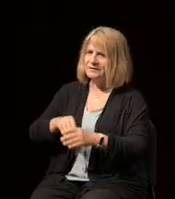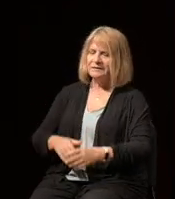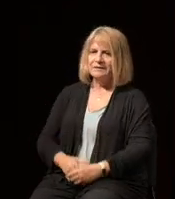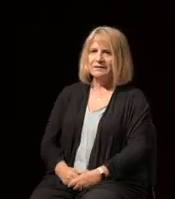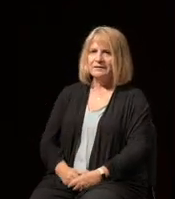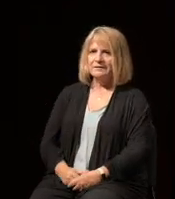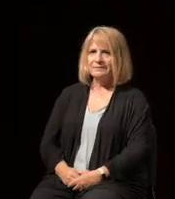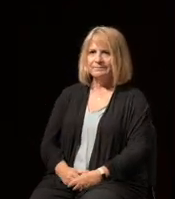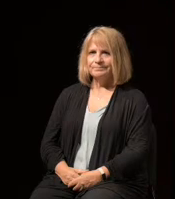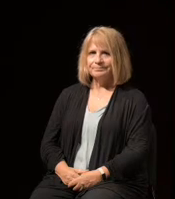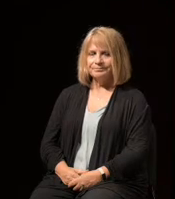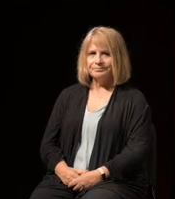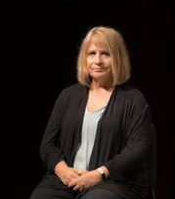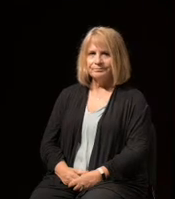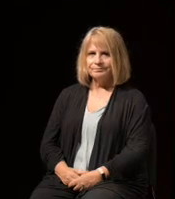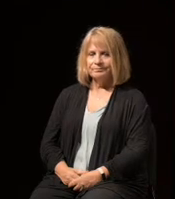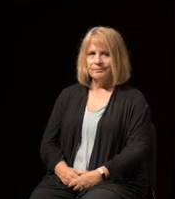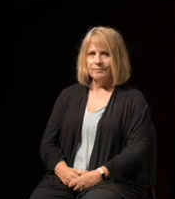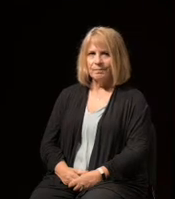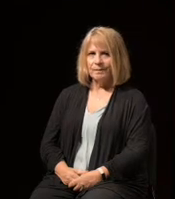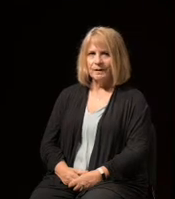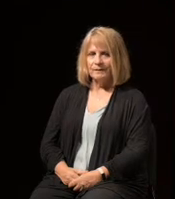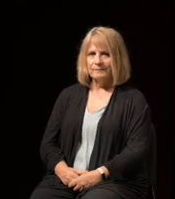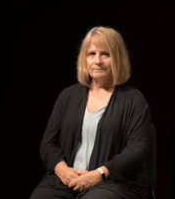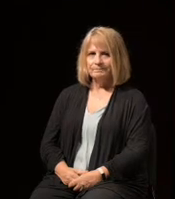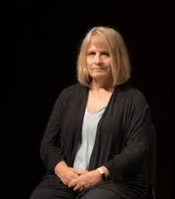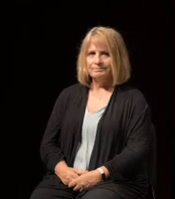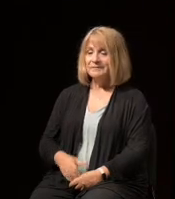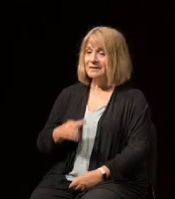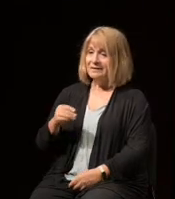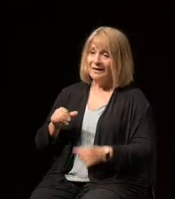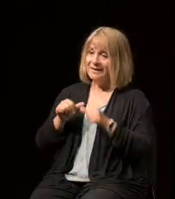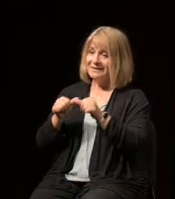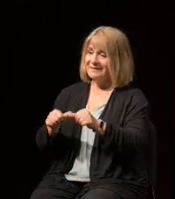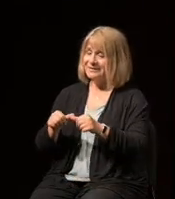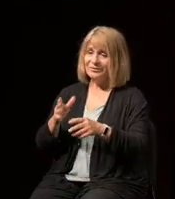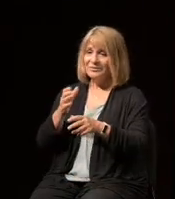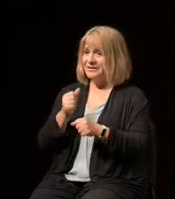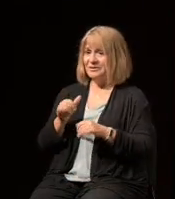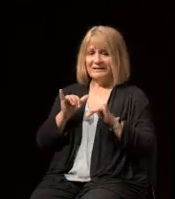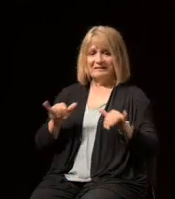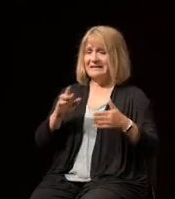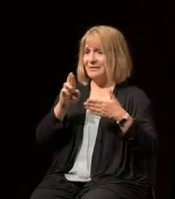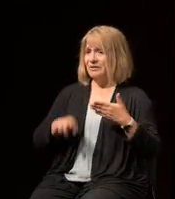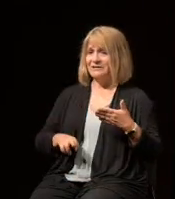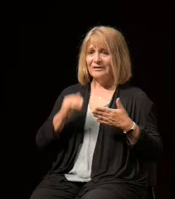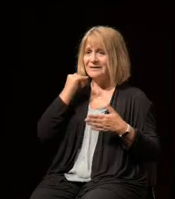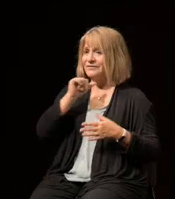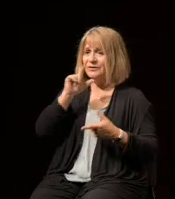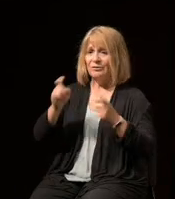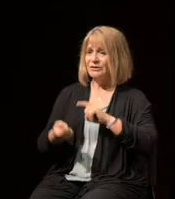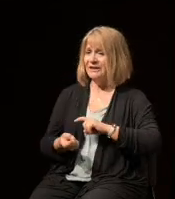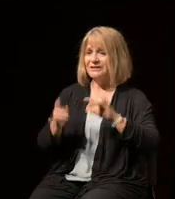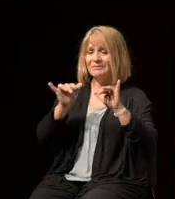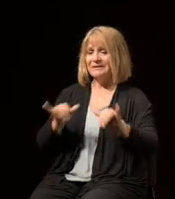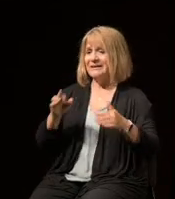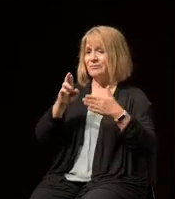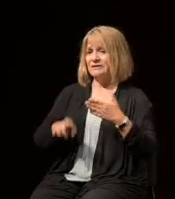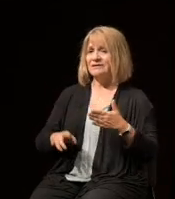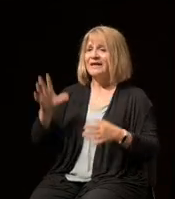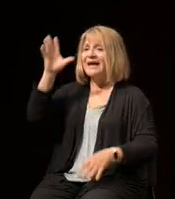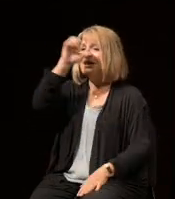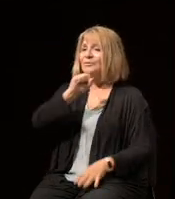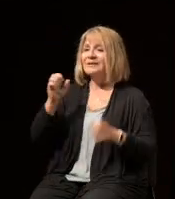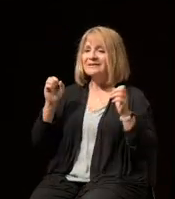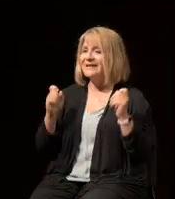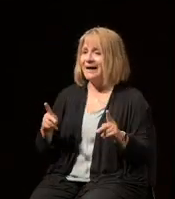in the academy. In the meantime, we continue to get the same results that we get. And we miss the opportunity to reframe those